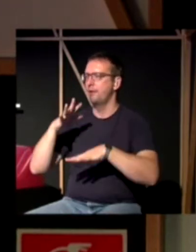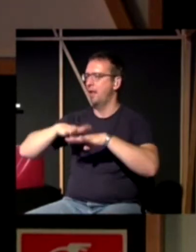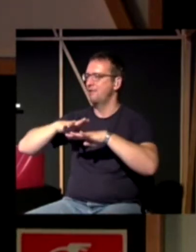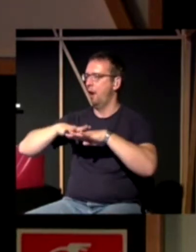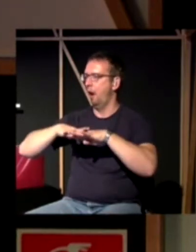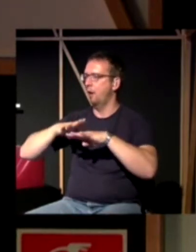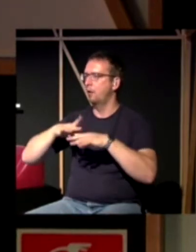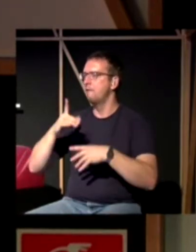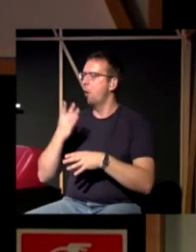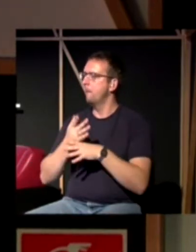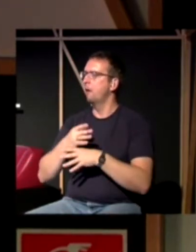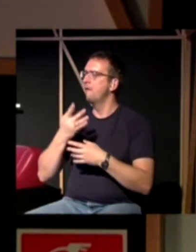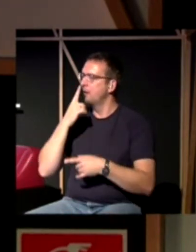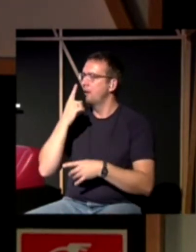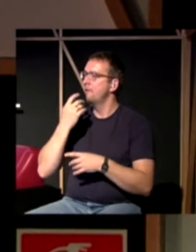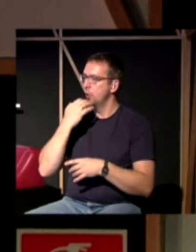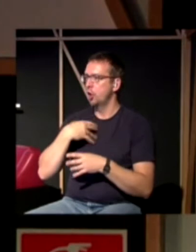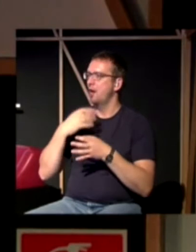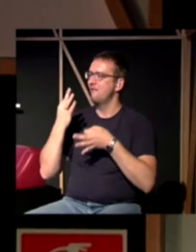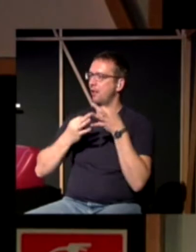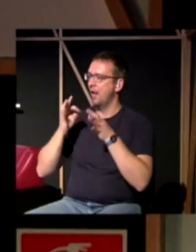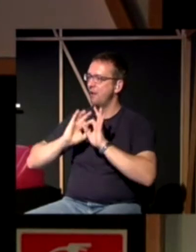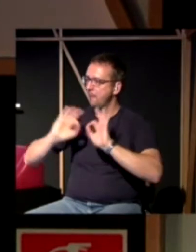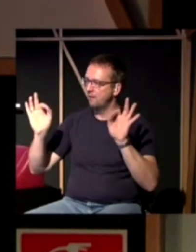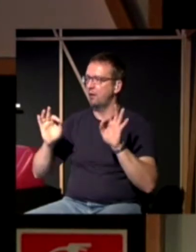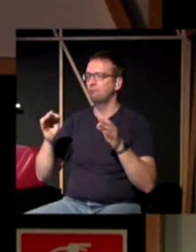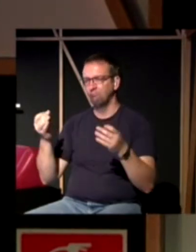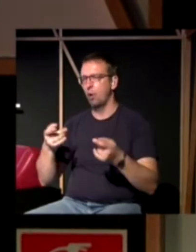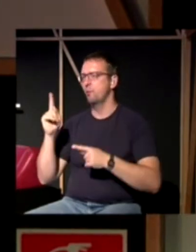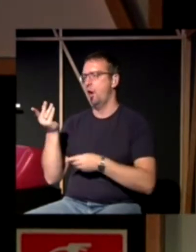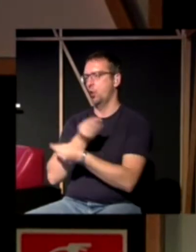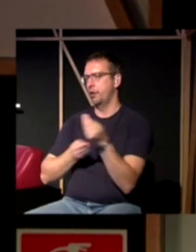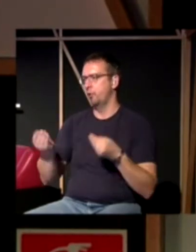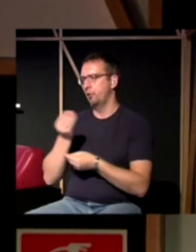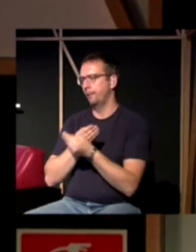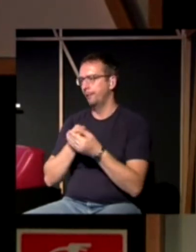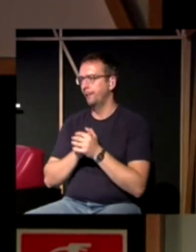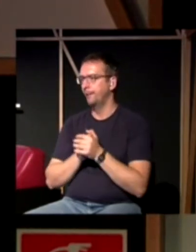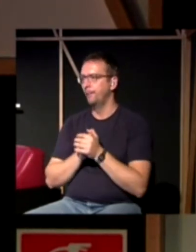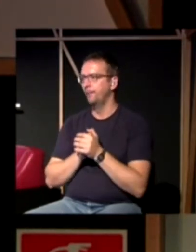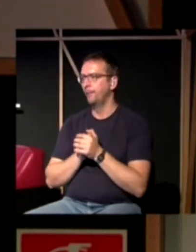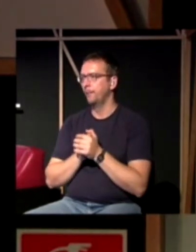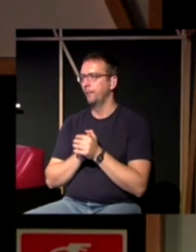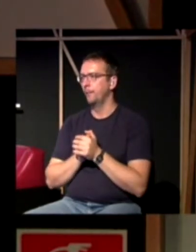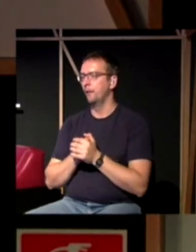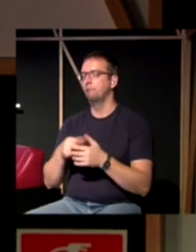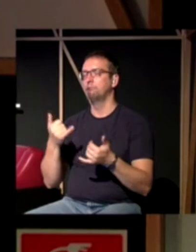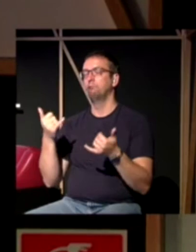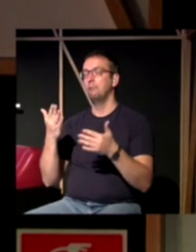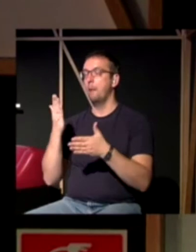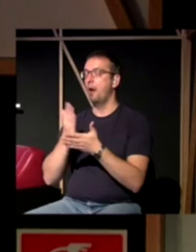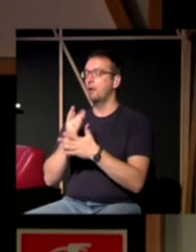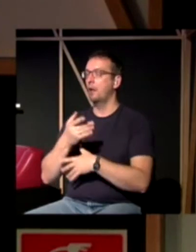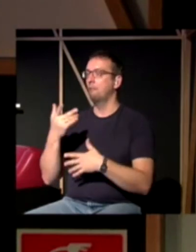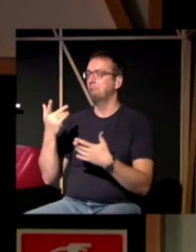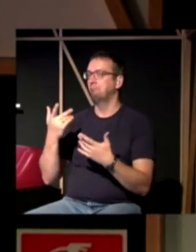and introduce audio-descriptive commentary for the first time. UEFA are supporting our works and provided the following video to